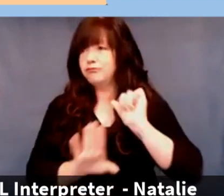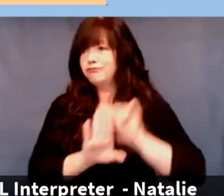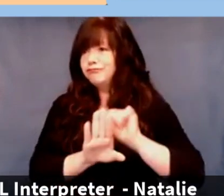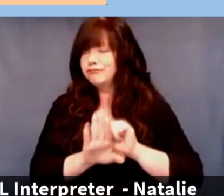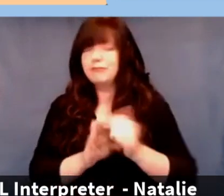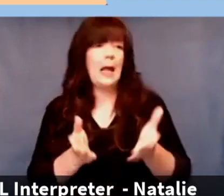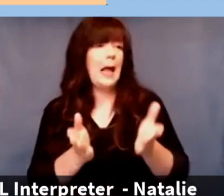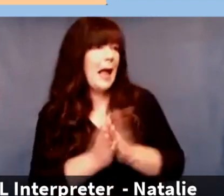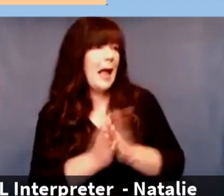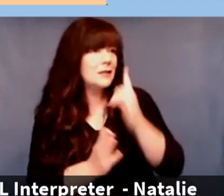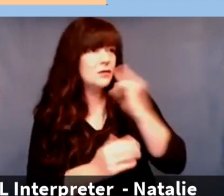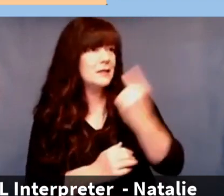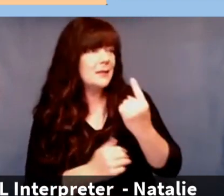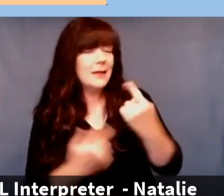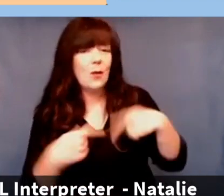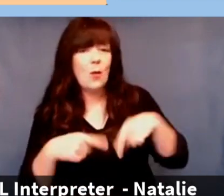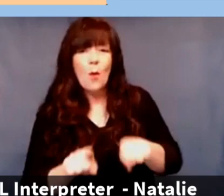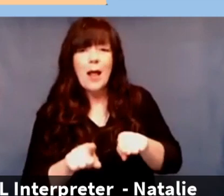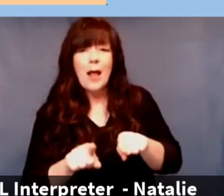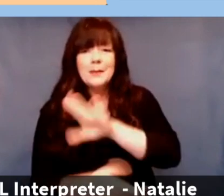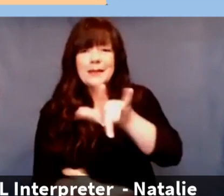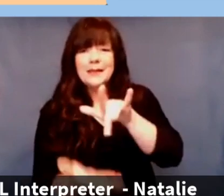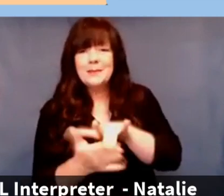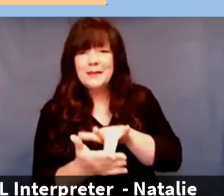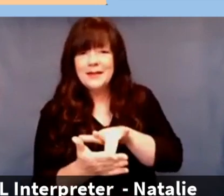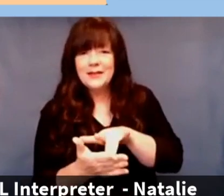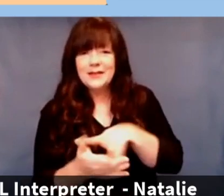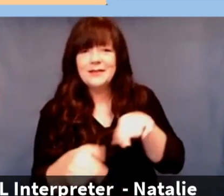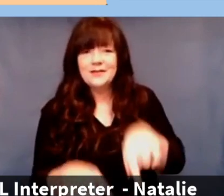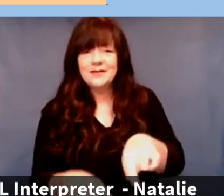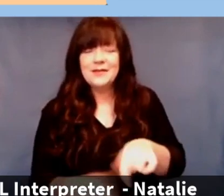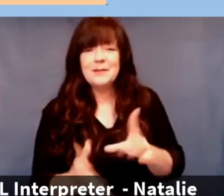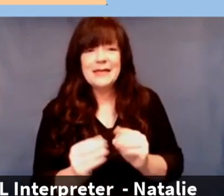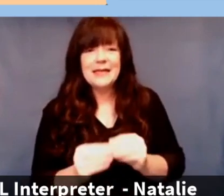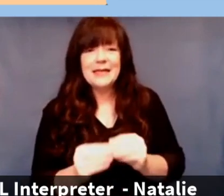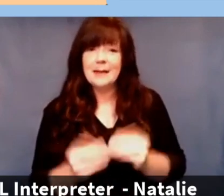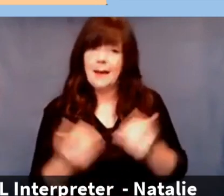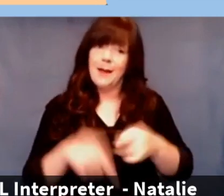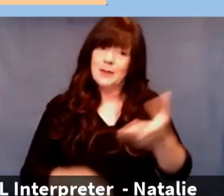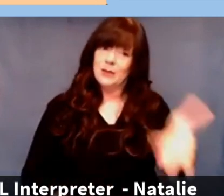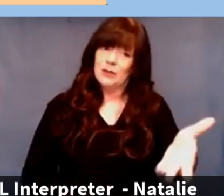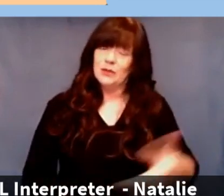anything while I'm doing this, and then it happened to you. Of course it does.